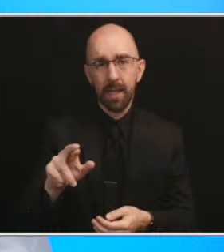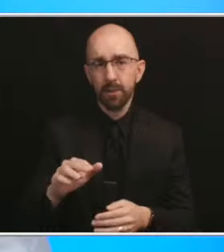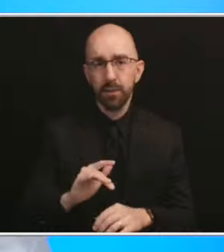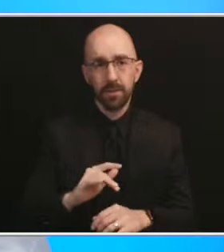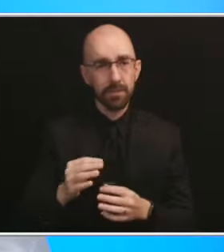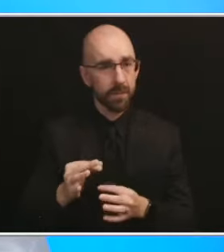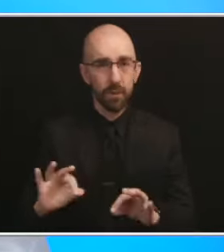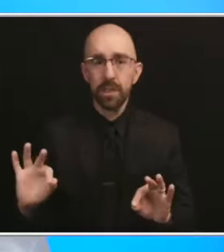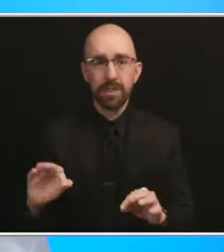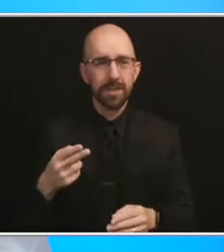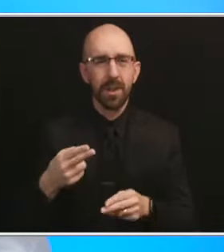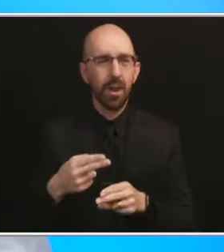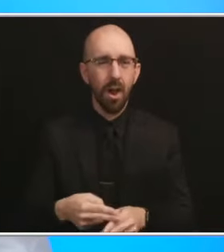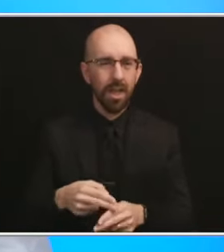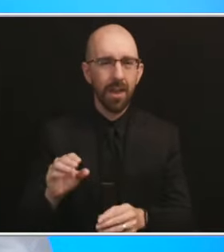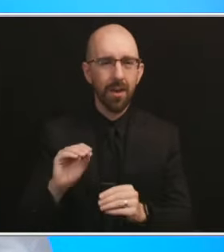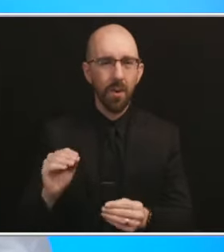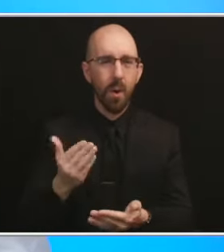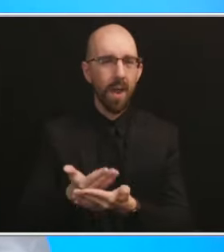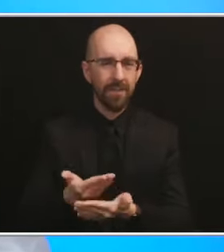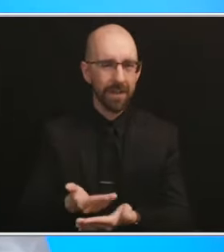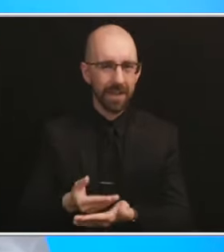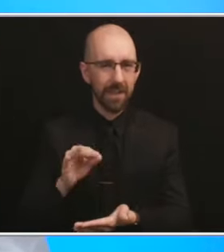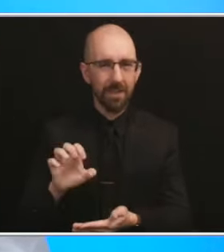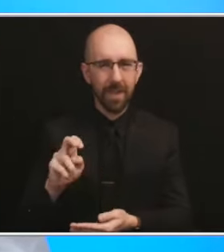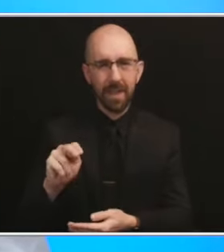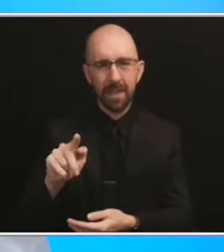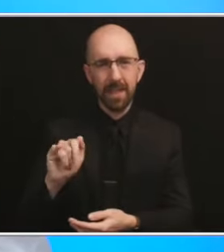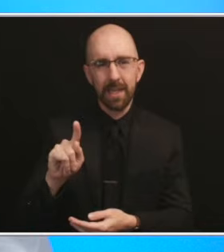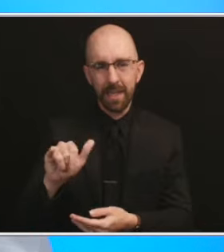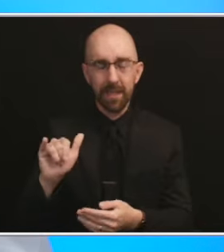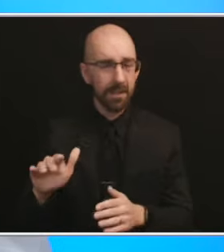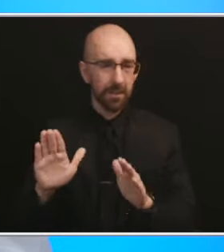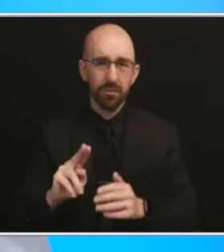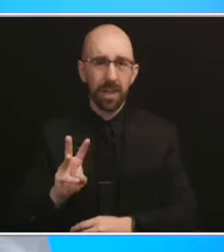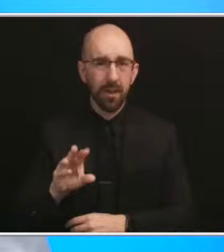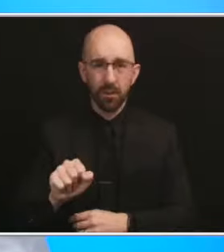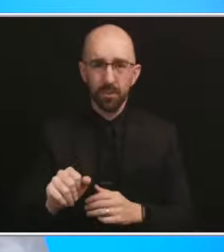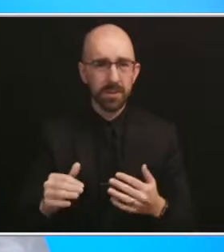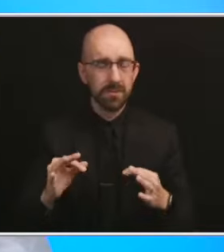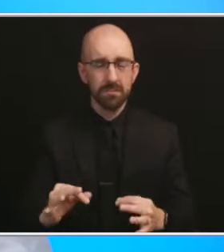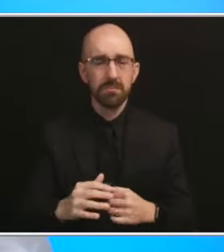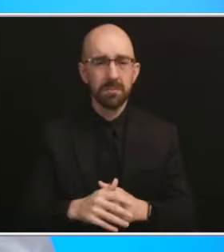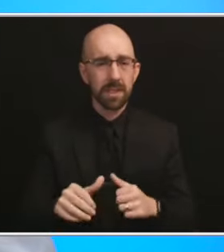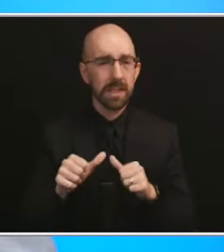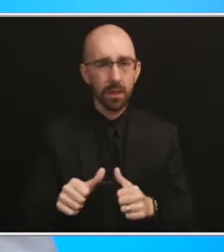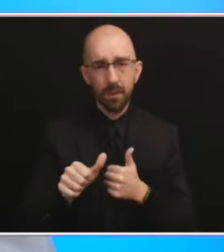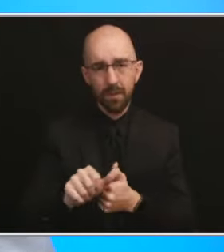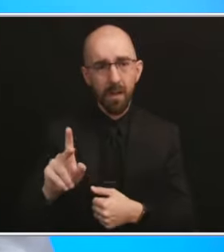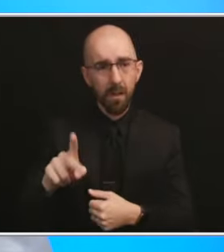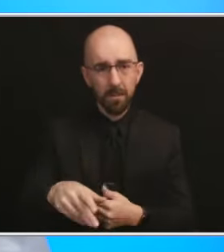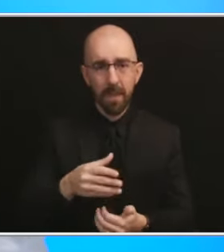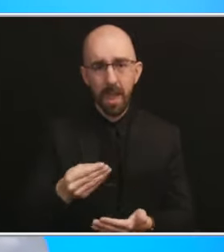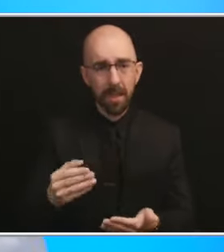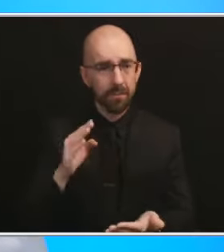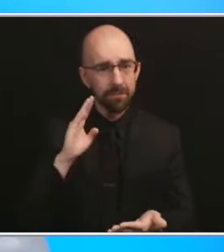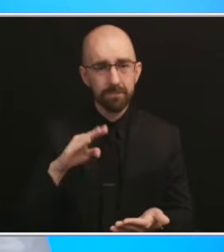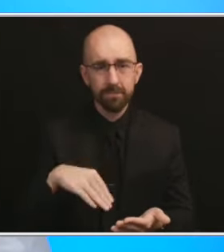it NED, no evidence of disease. So that's great news, and That is great news. Continuing my follow-ups, and expecting